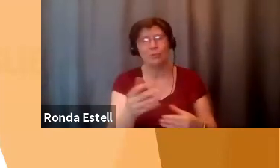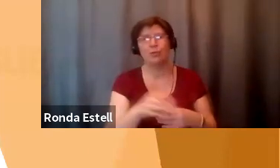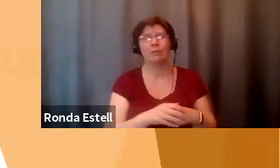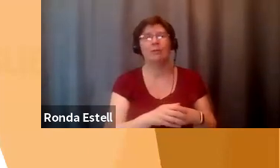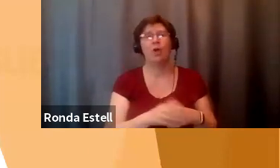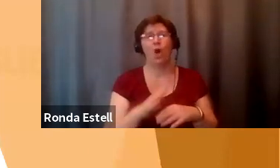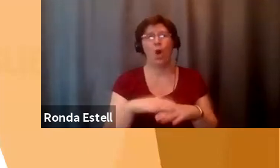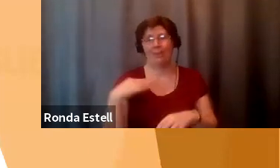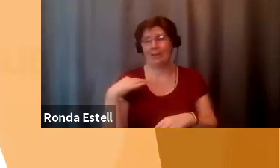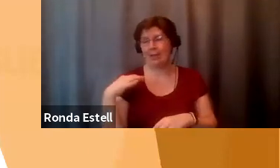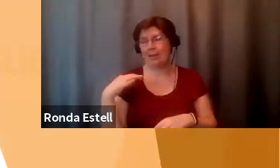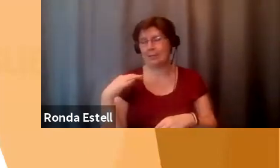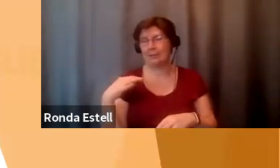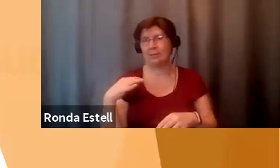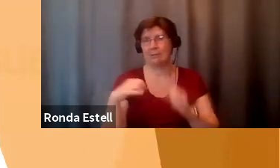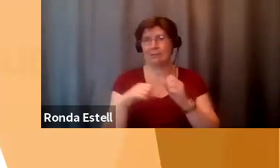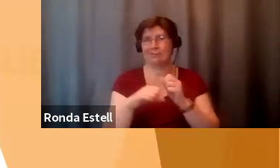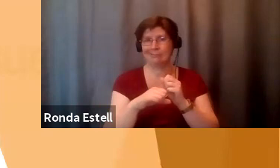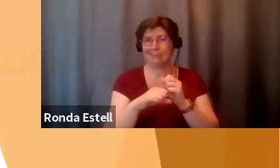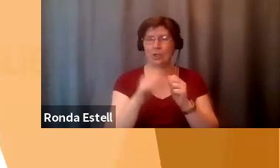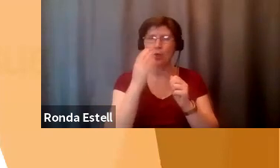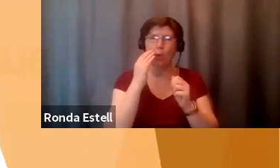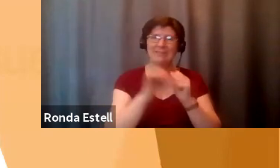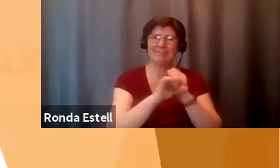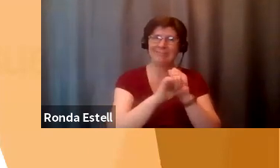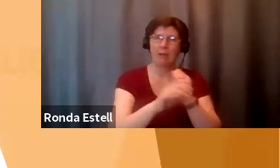the candidates campaign website.